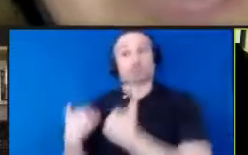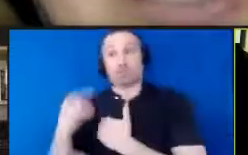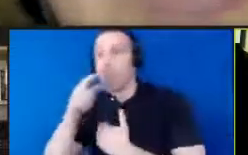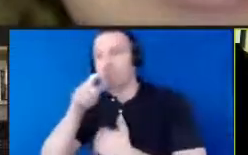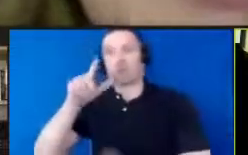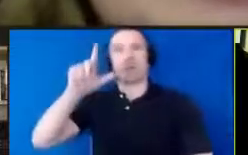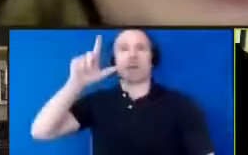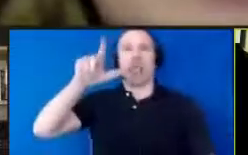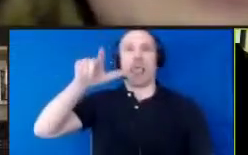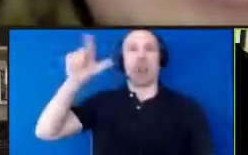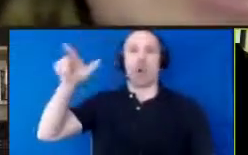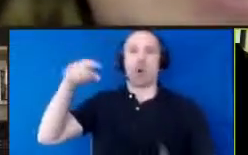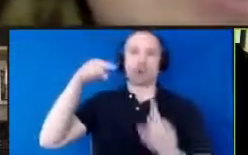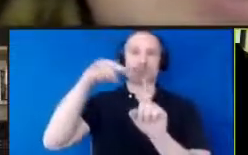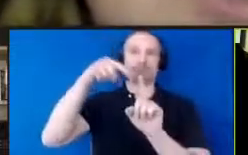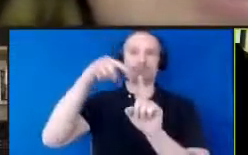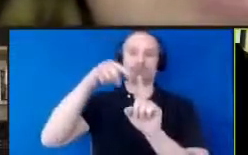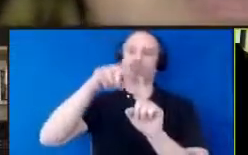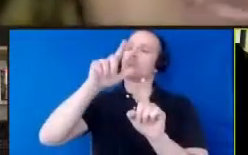need